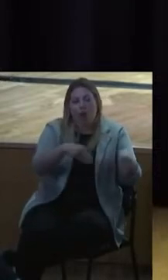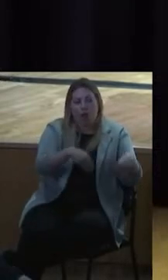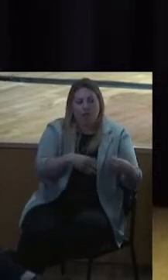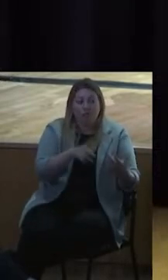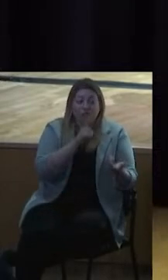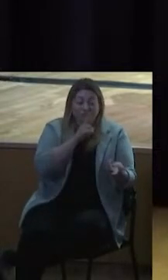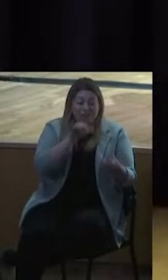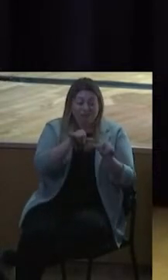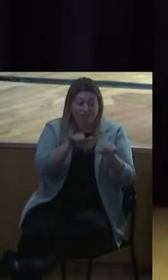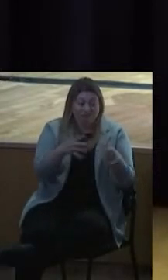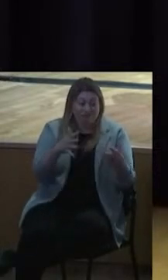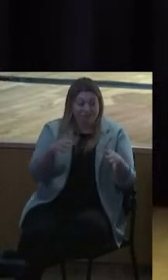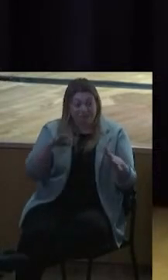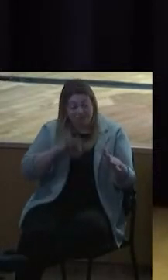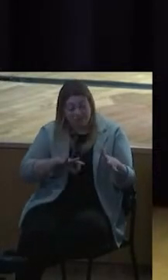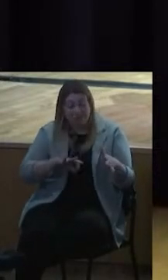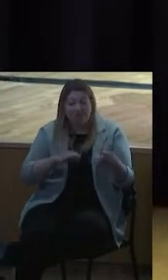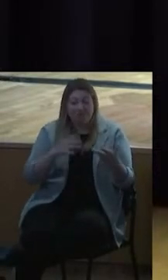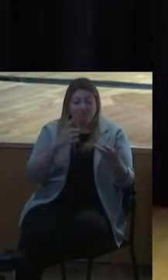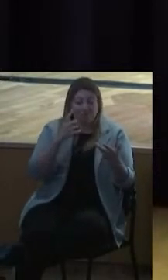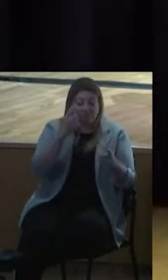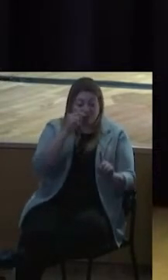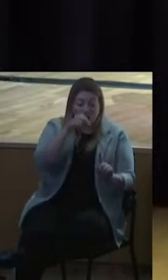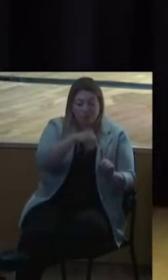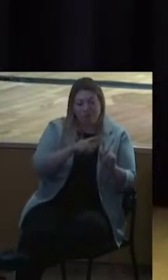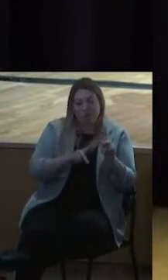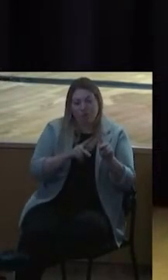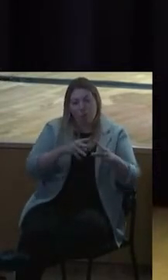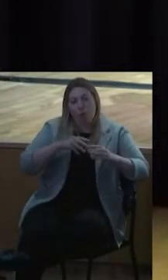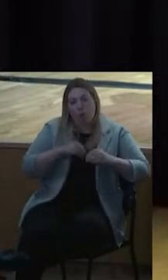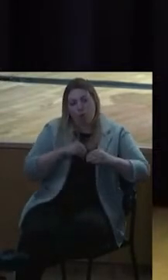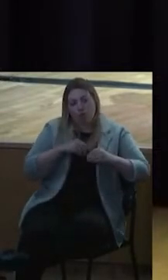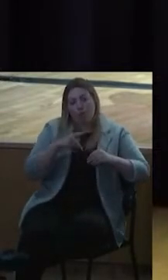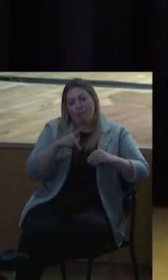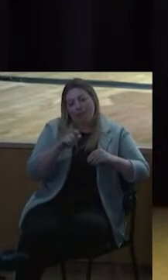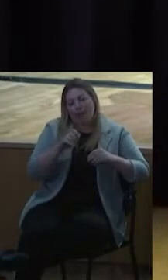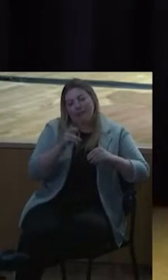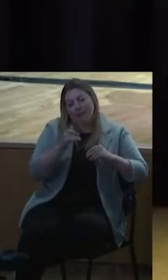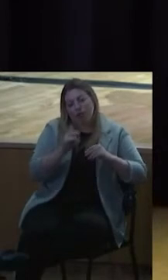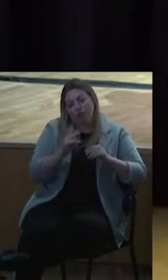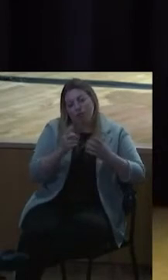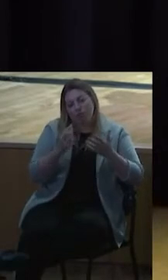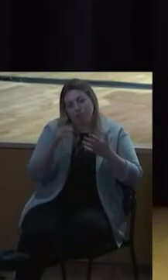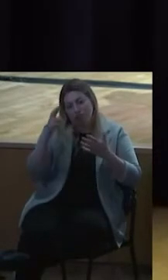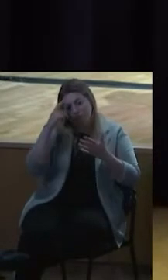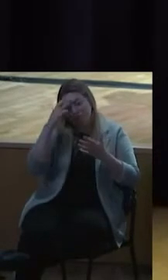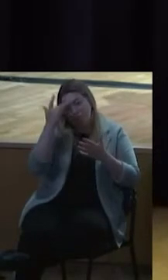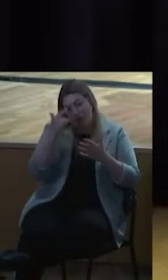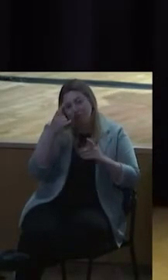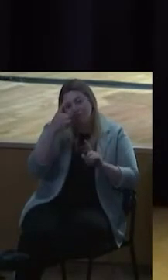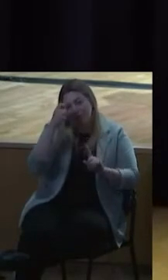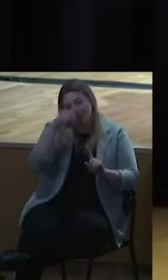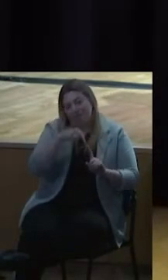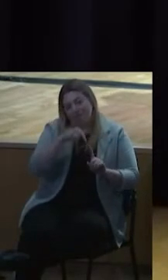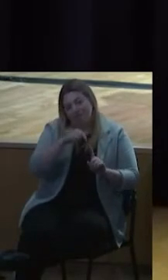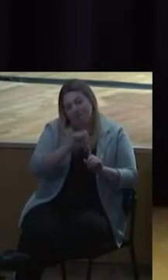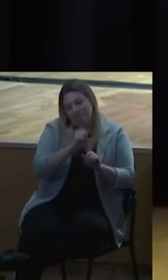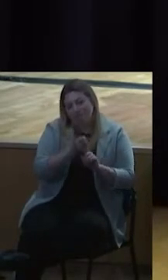benefit of the people who owned the plantation, mainly because of that situation. And you know,